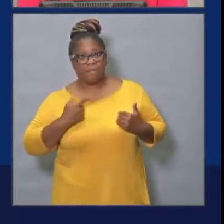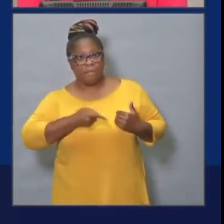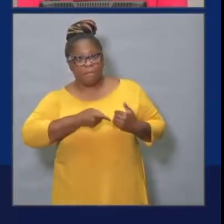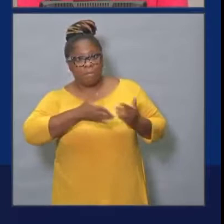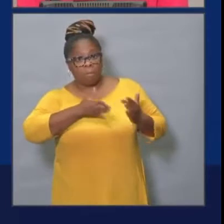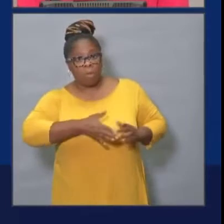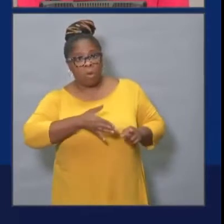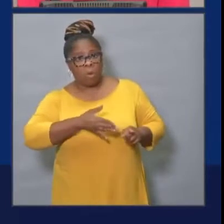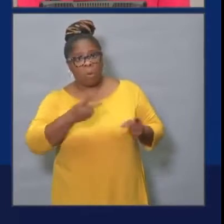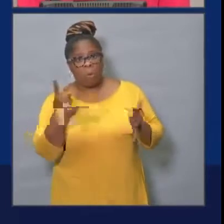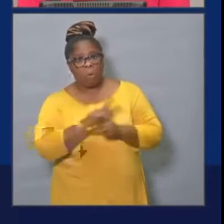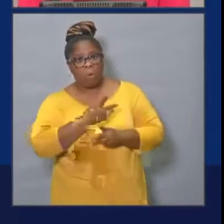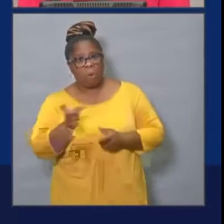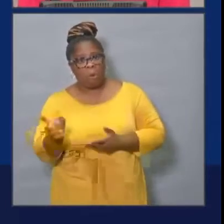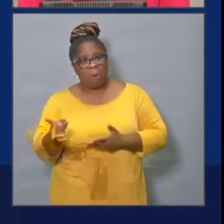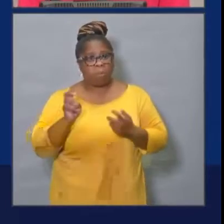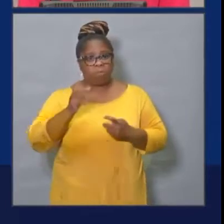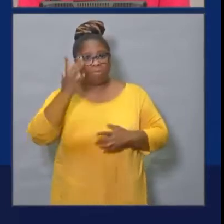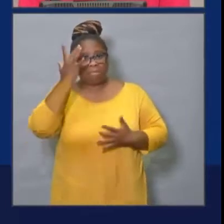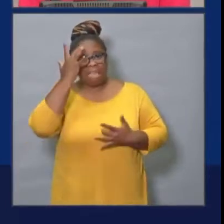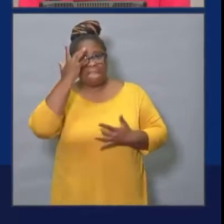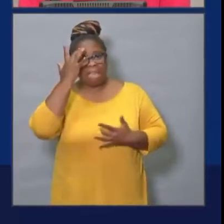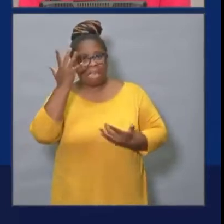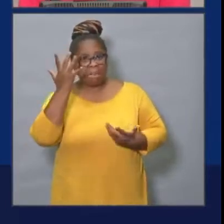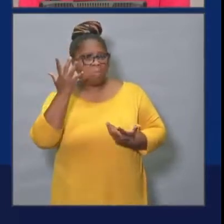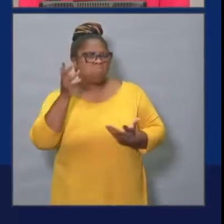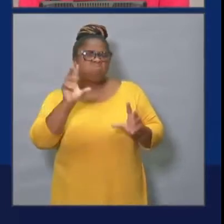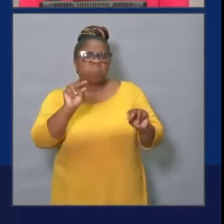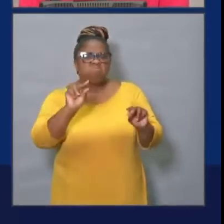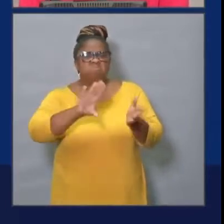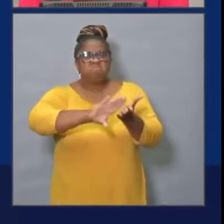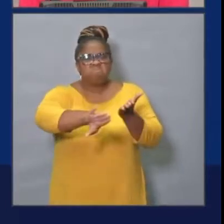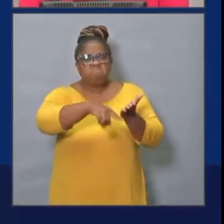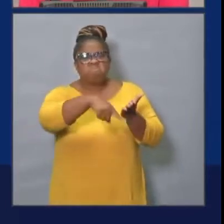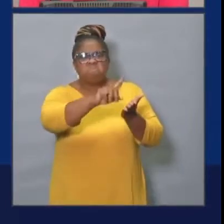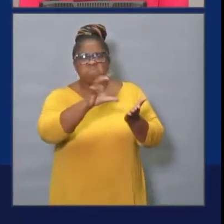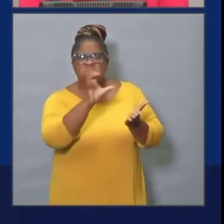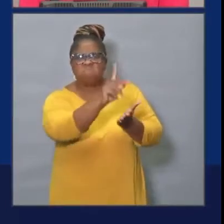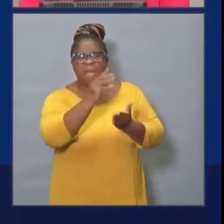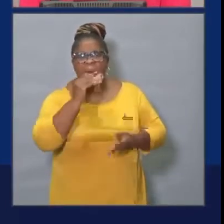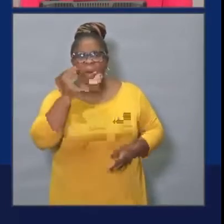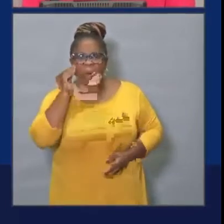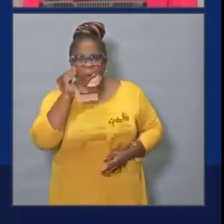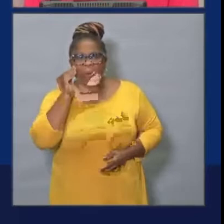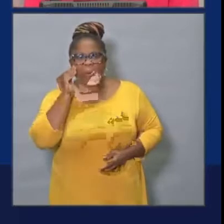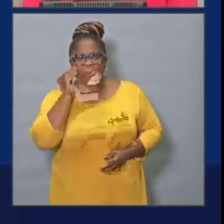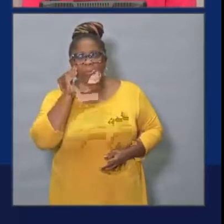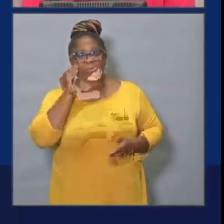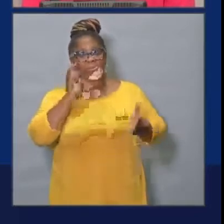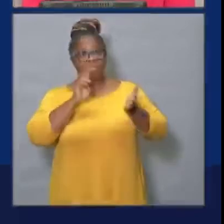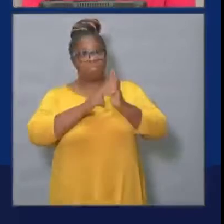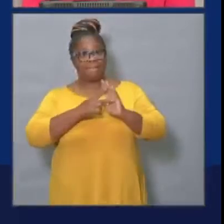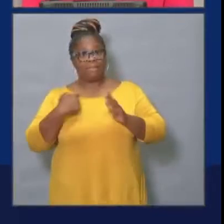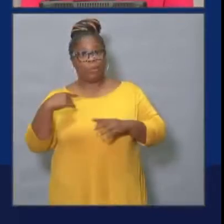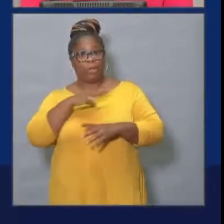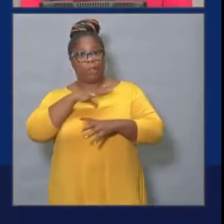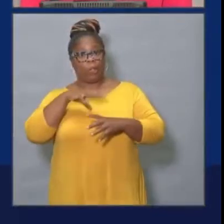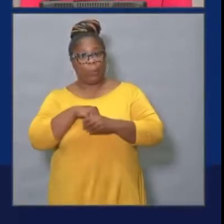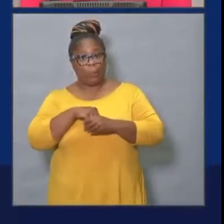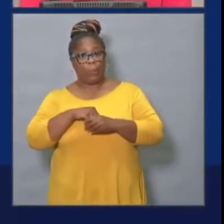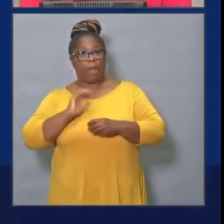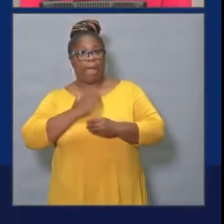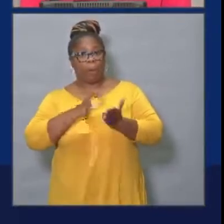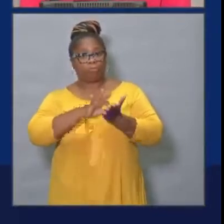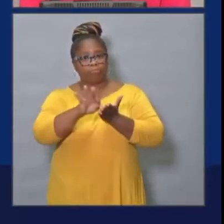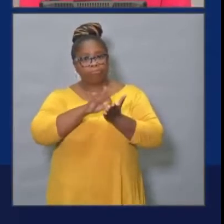home. However, they may not be tested in the hospital since they're being discharged home, and so they might not be reflected in the case counts. Rather, they're